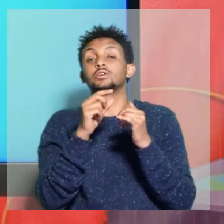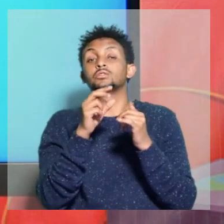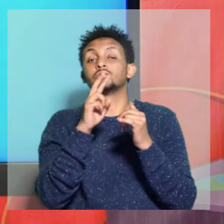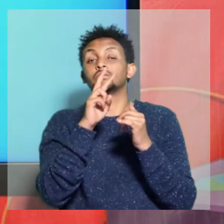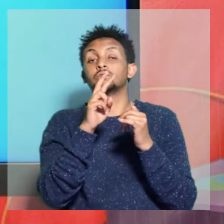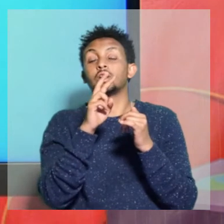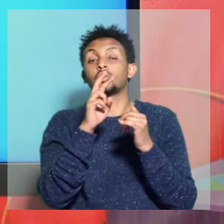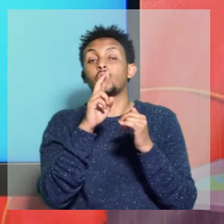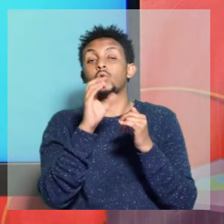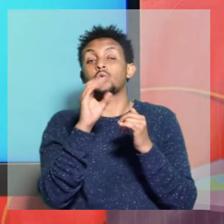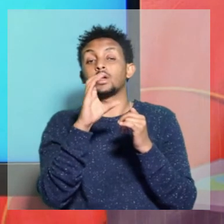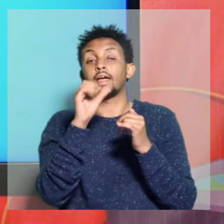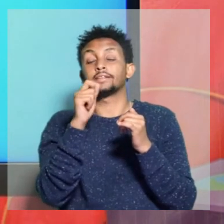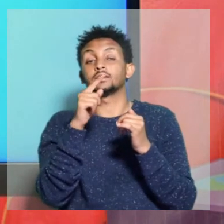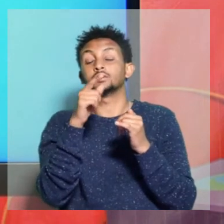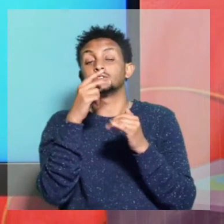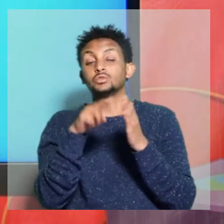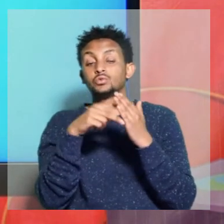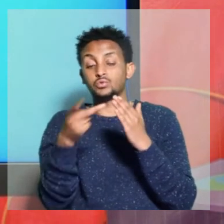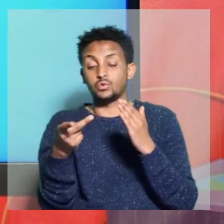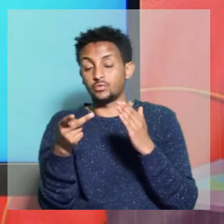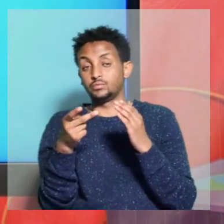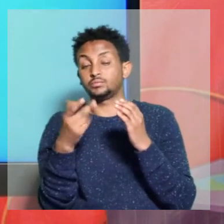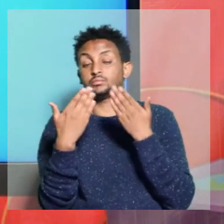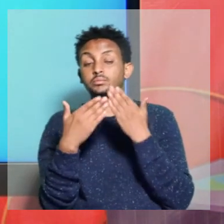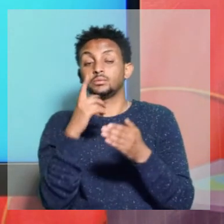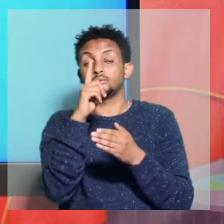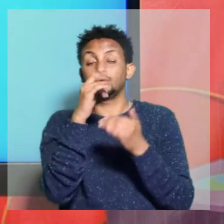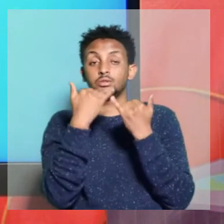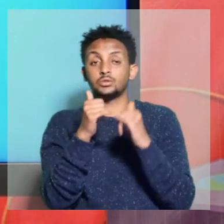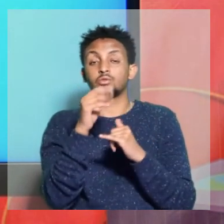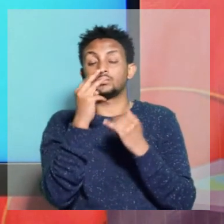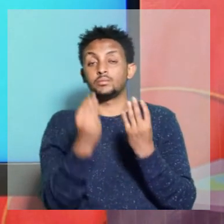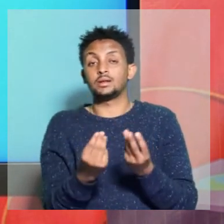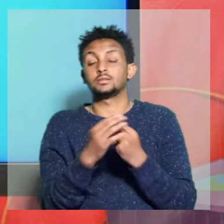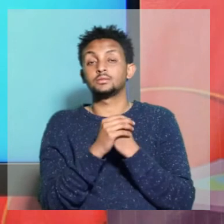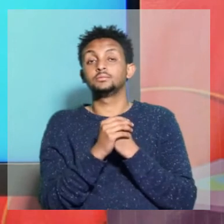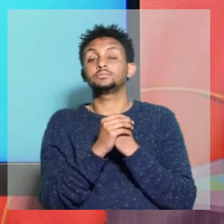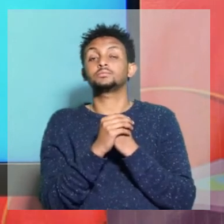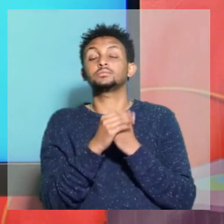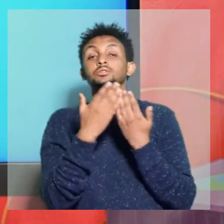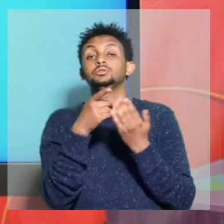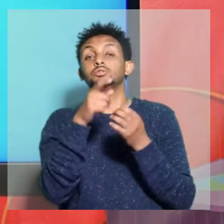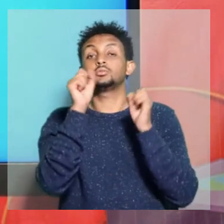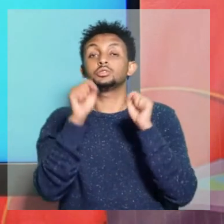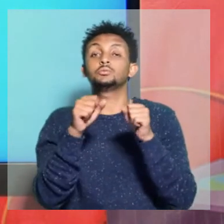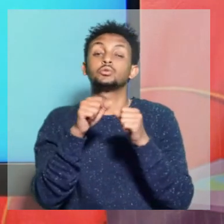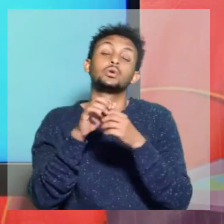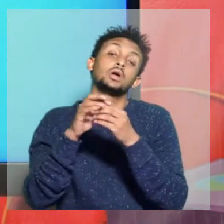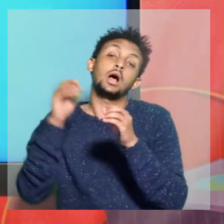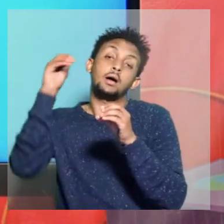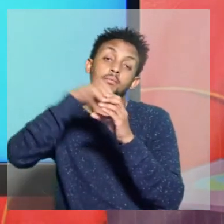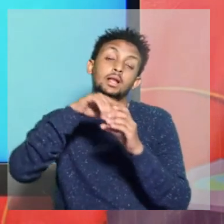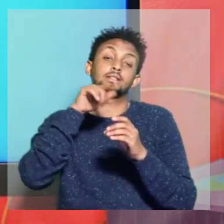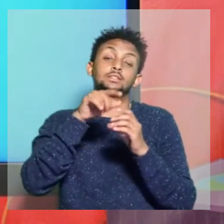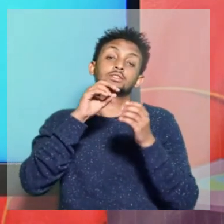rocket after it loses half of the mass, might be 1/3 of the mass, and so on. So it's possible to apply